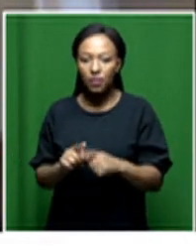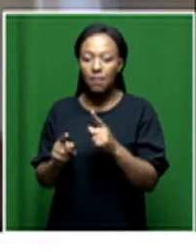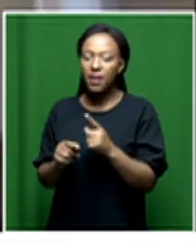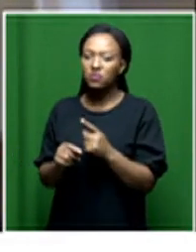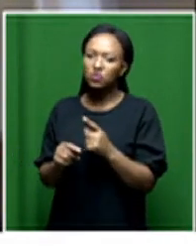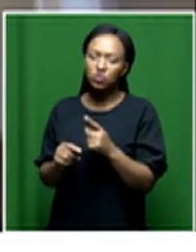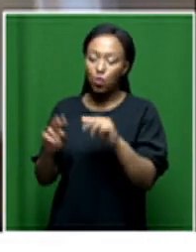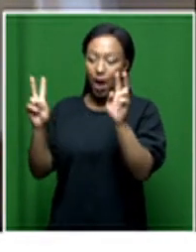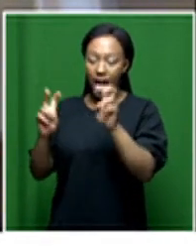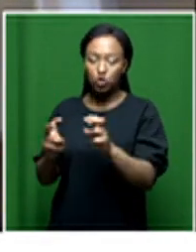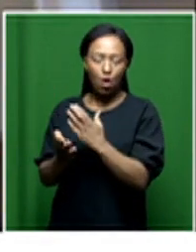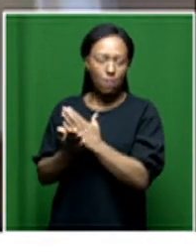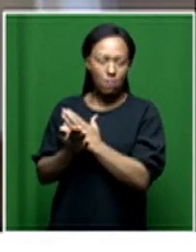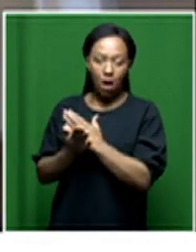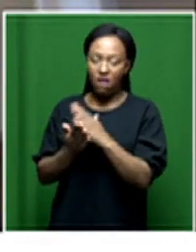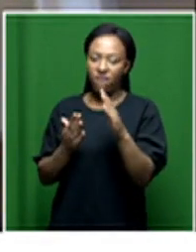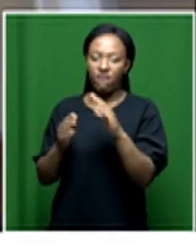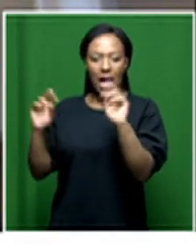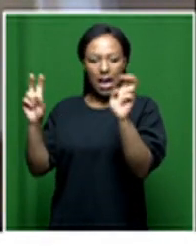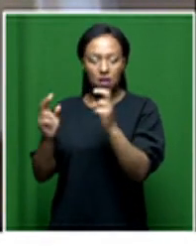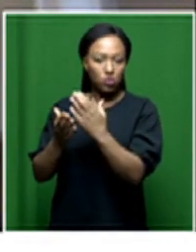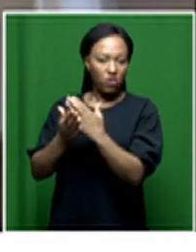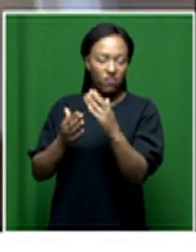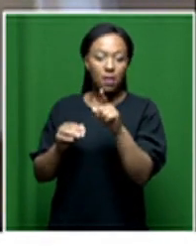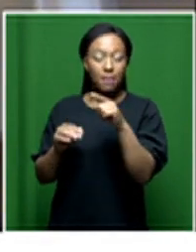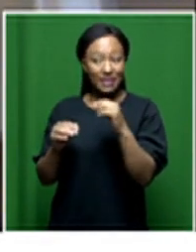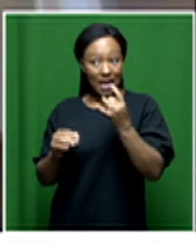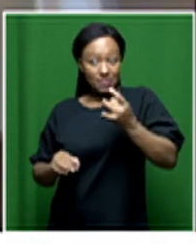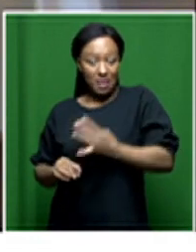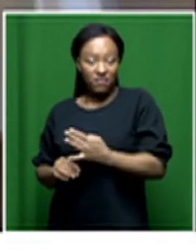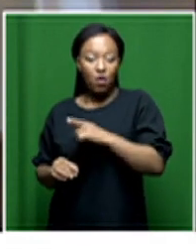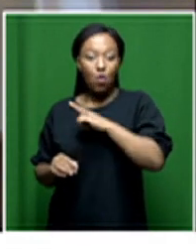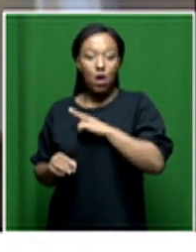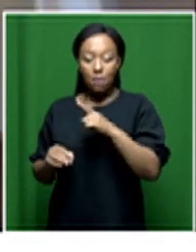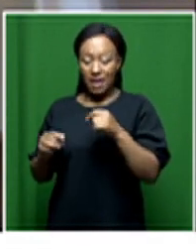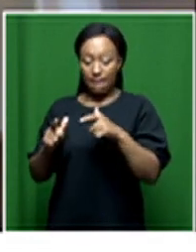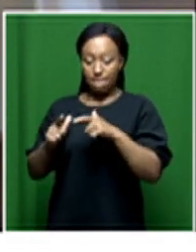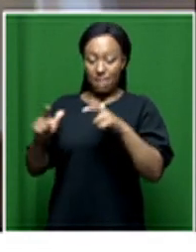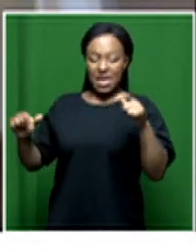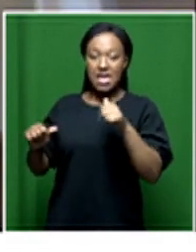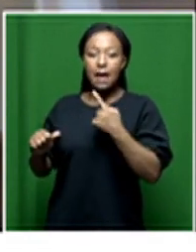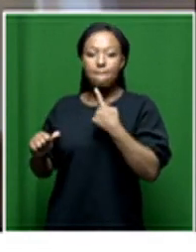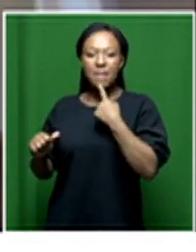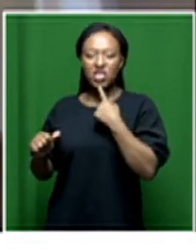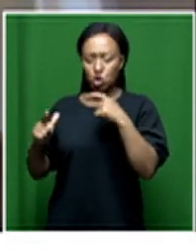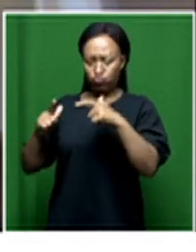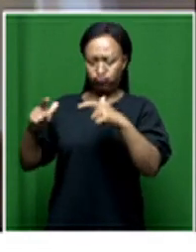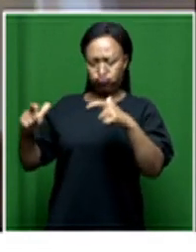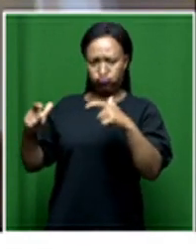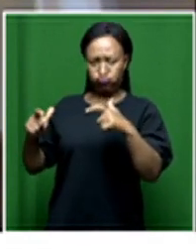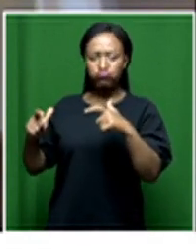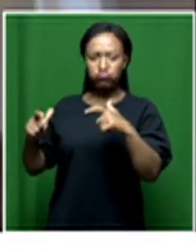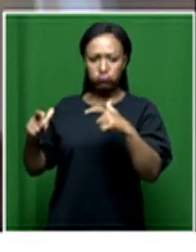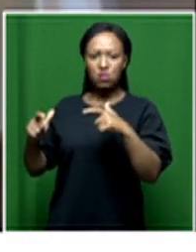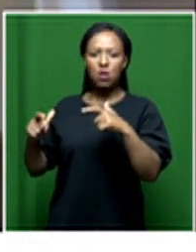completely is very expensive. You would have to build an oversized battery system. And effectively what we do is we